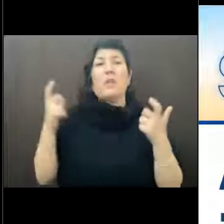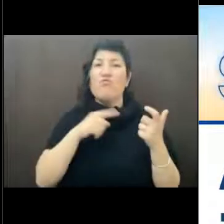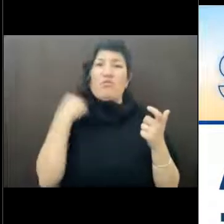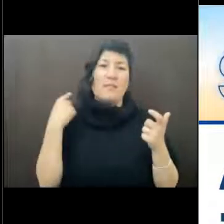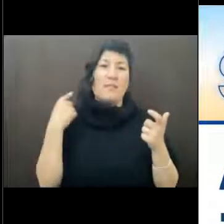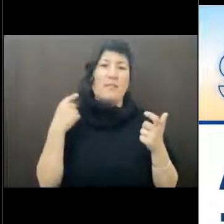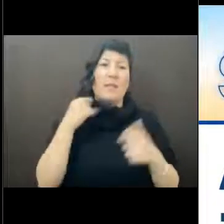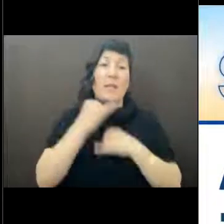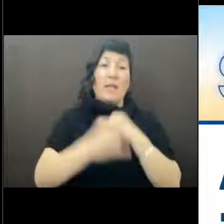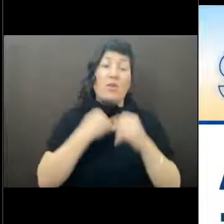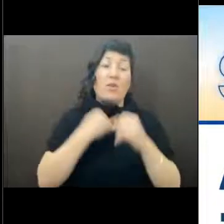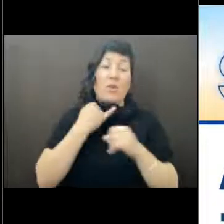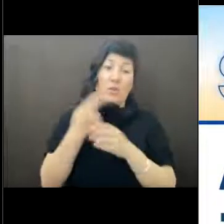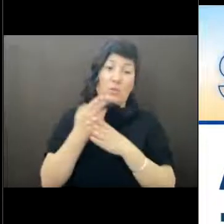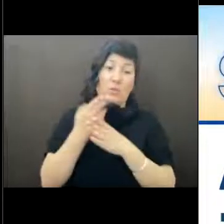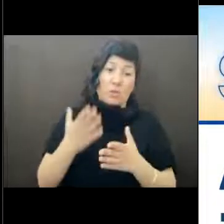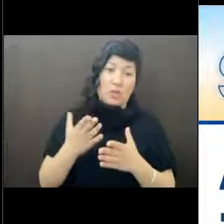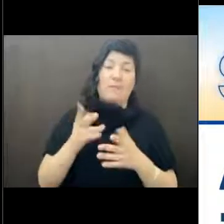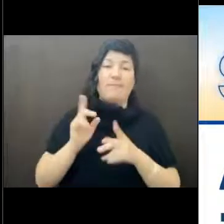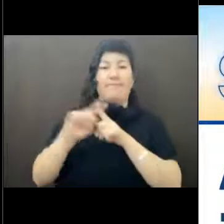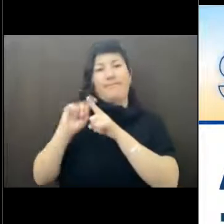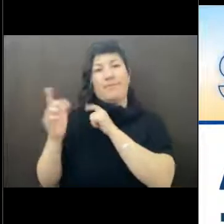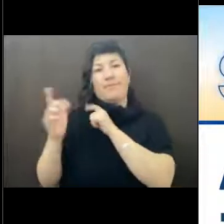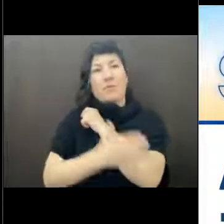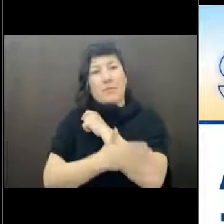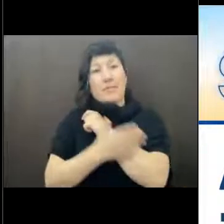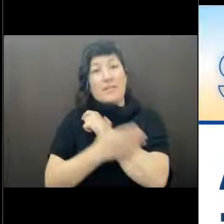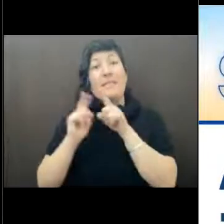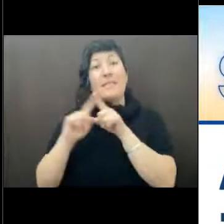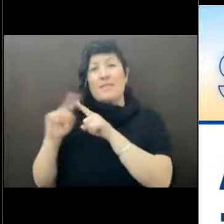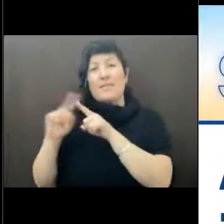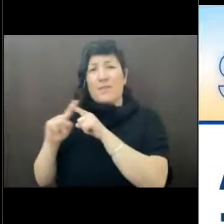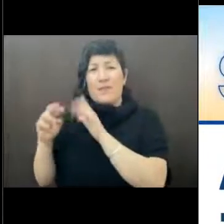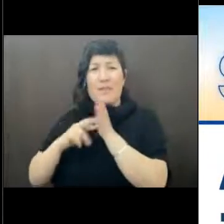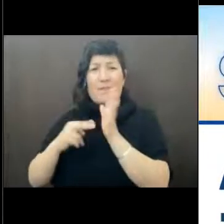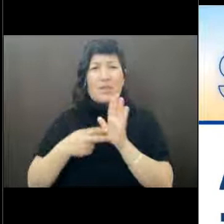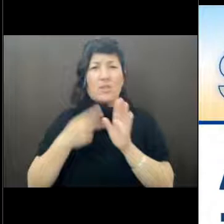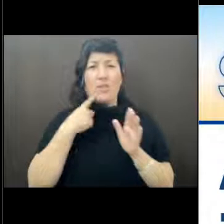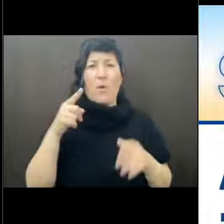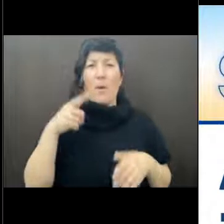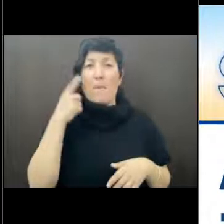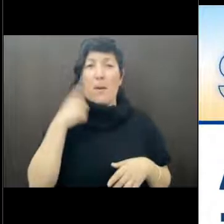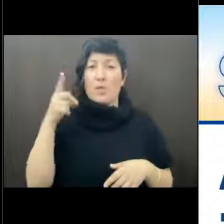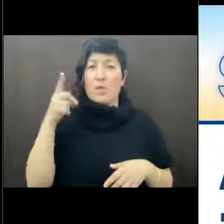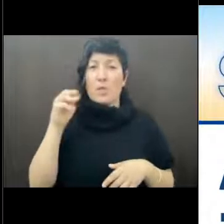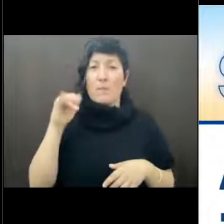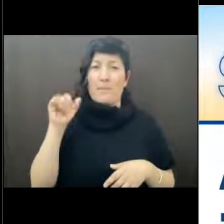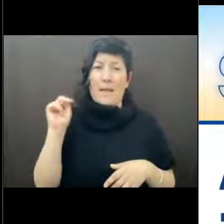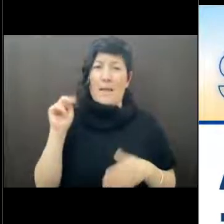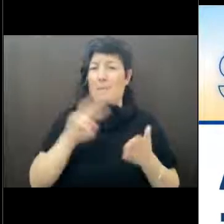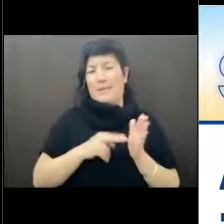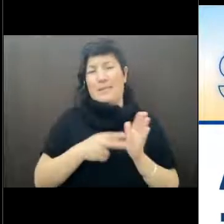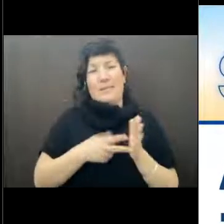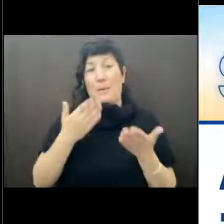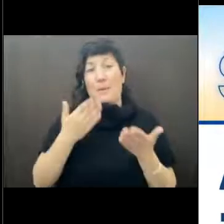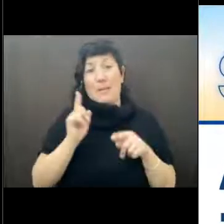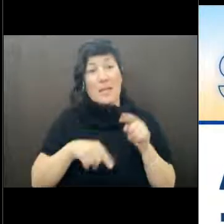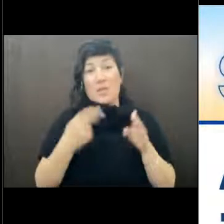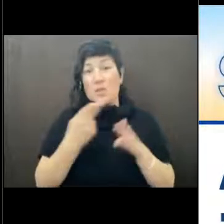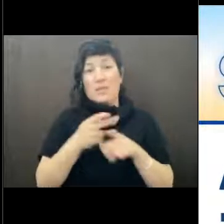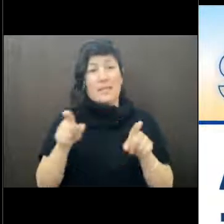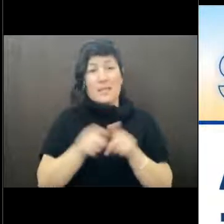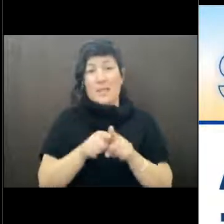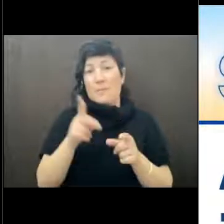International users as well. Different countries have different definitions of what public domain actually means. So they may not be able to use that data